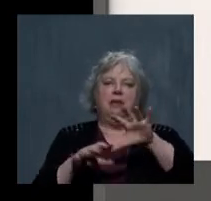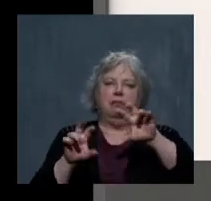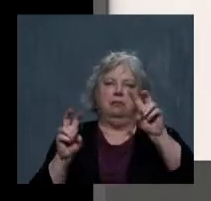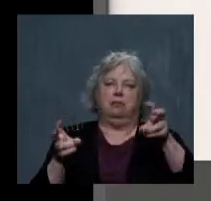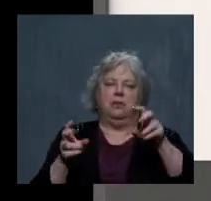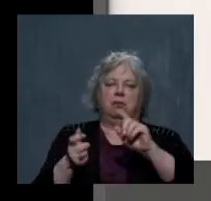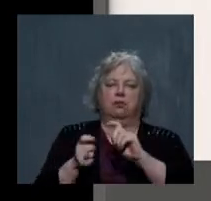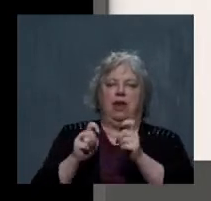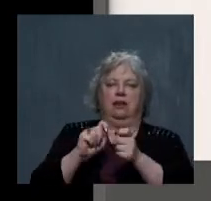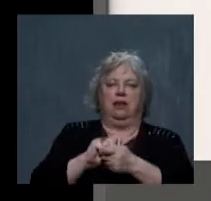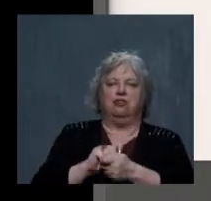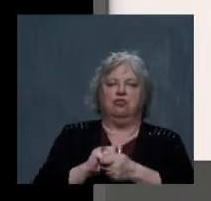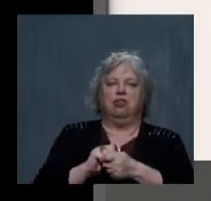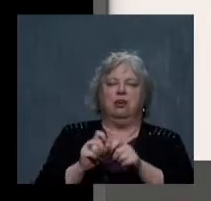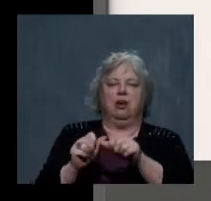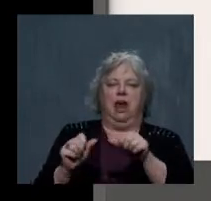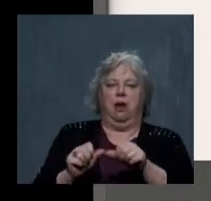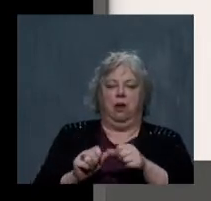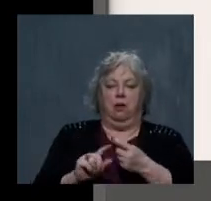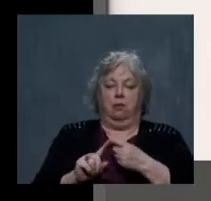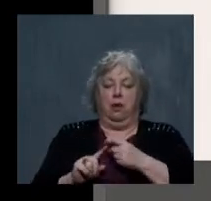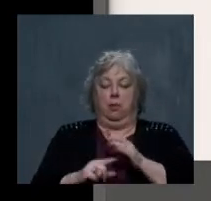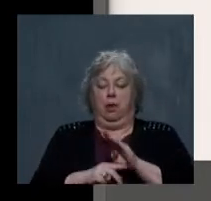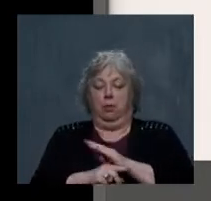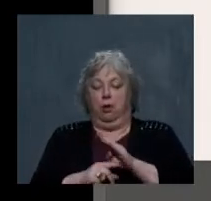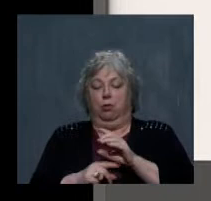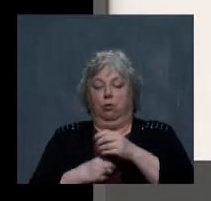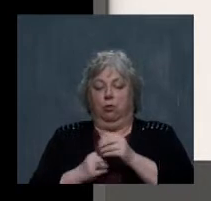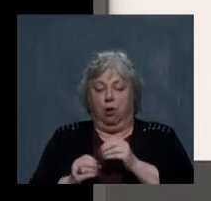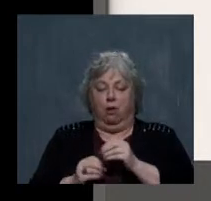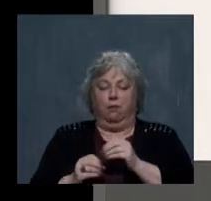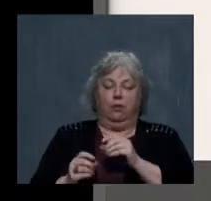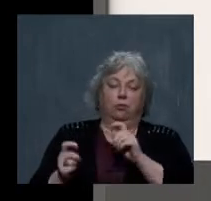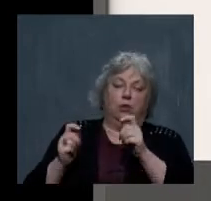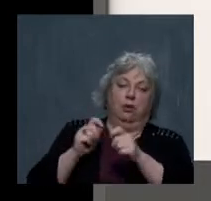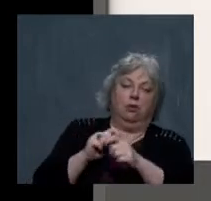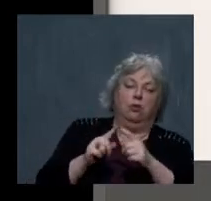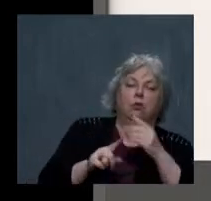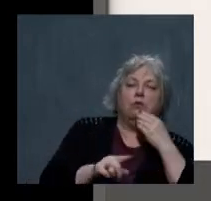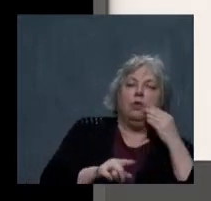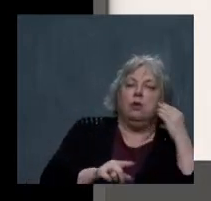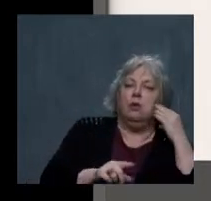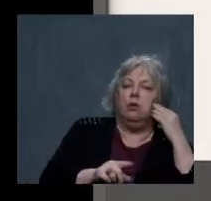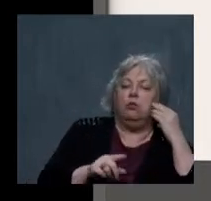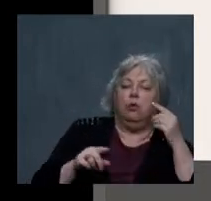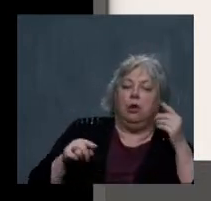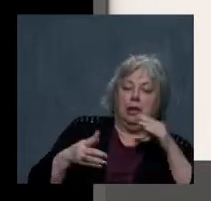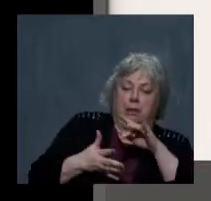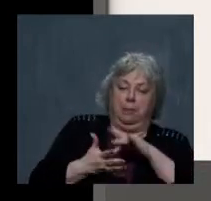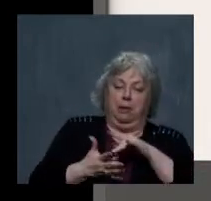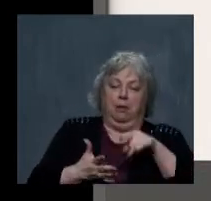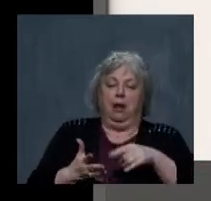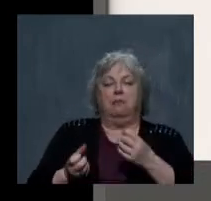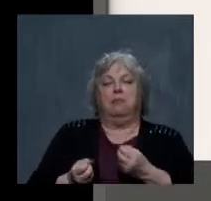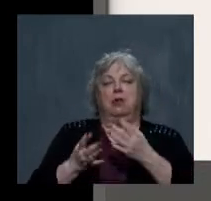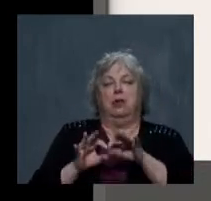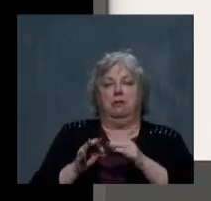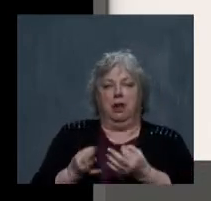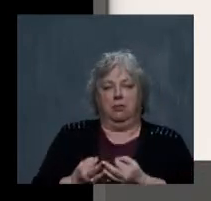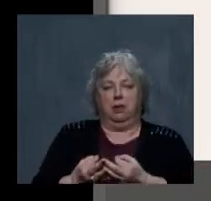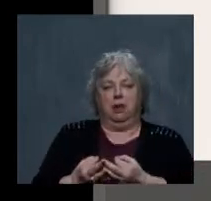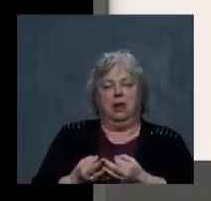area. Transition from the commercial or office to residential areas with multifamily. And it